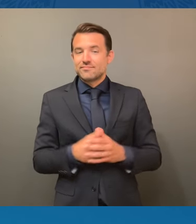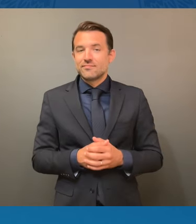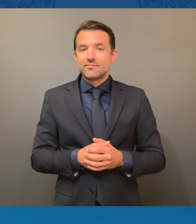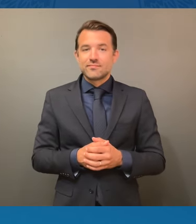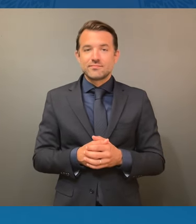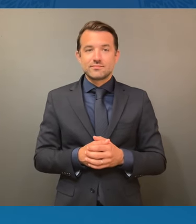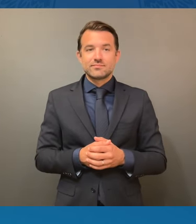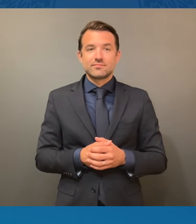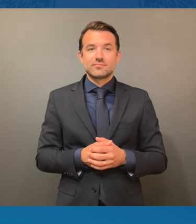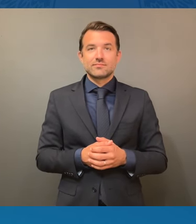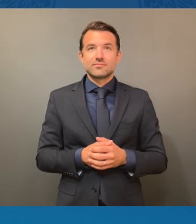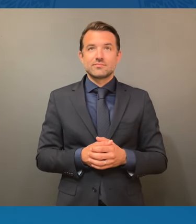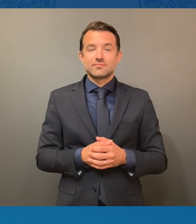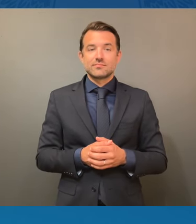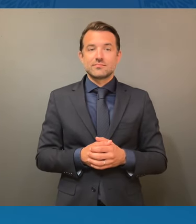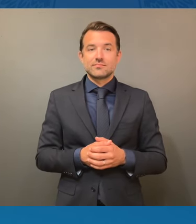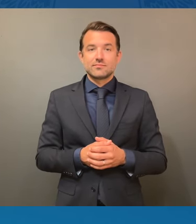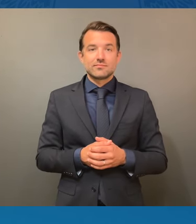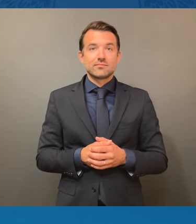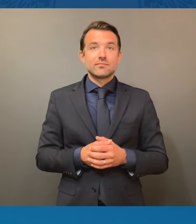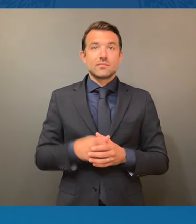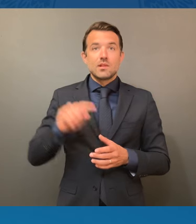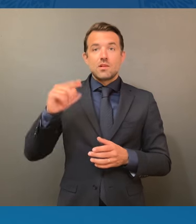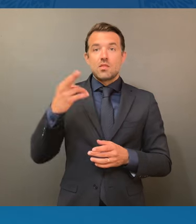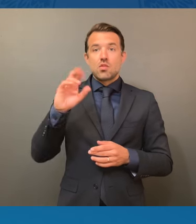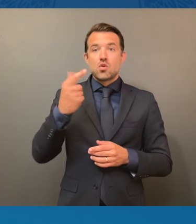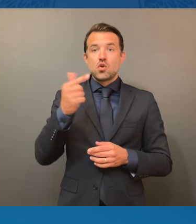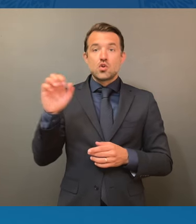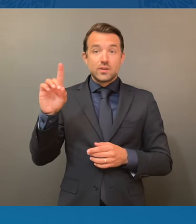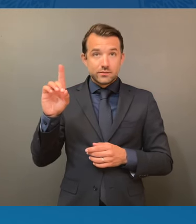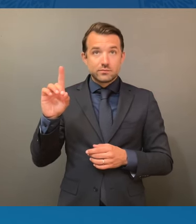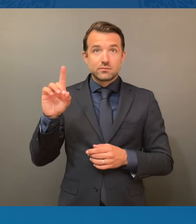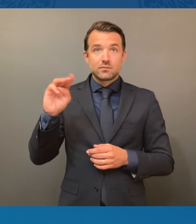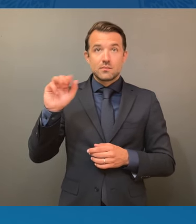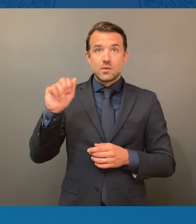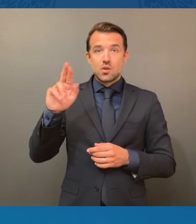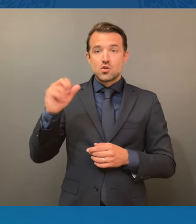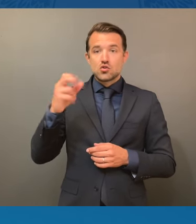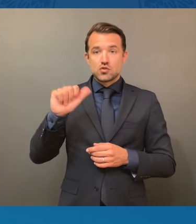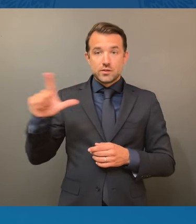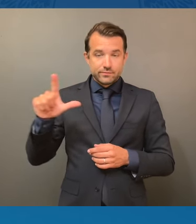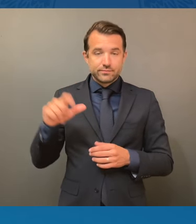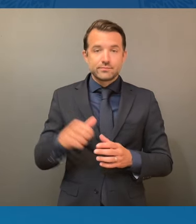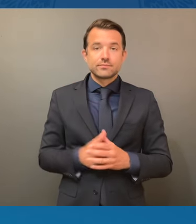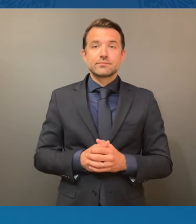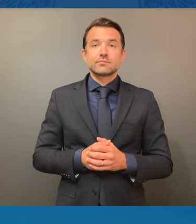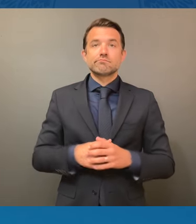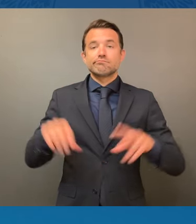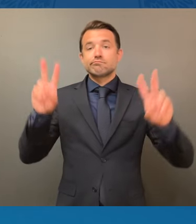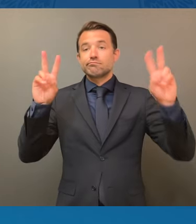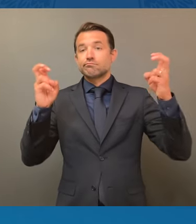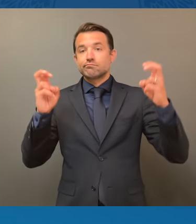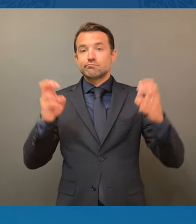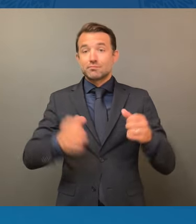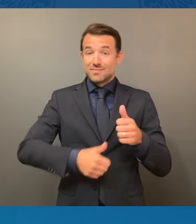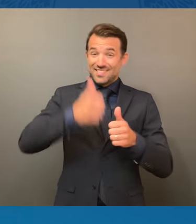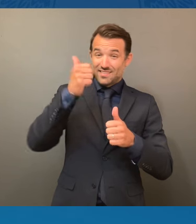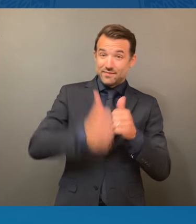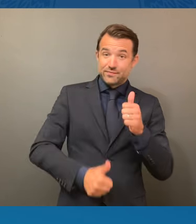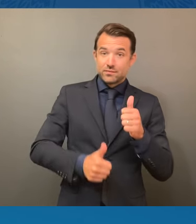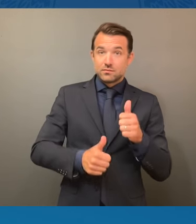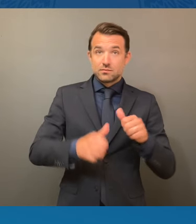The great Thurgood Marshall once said that every child has a right, I will now quote, to